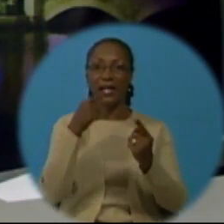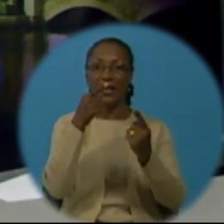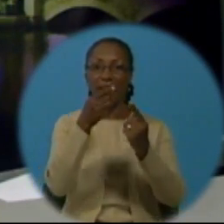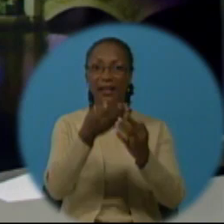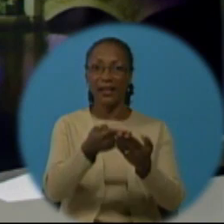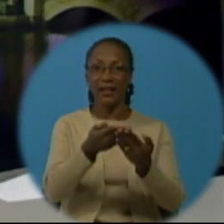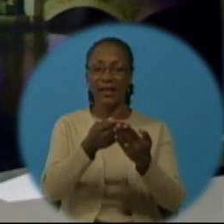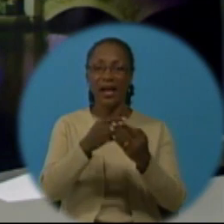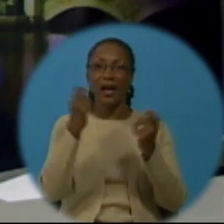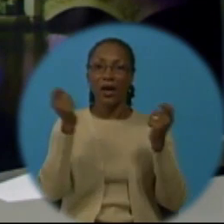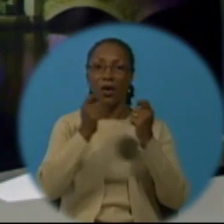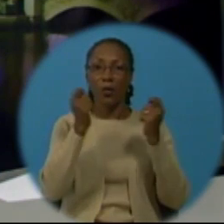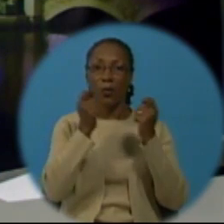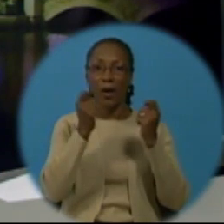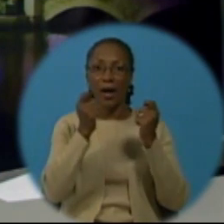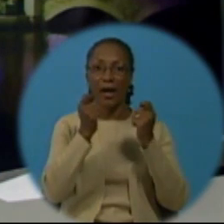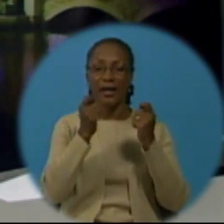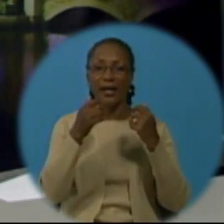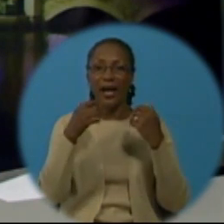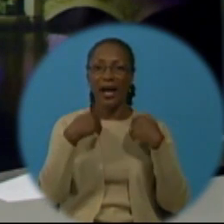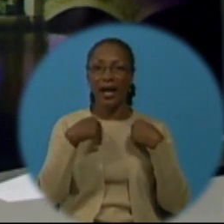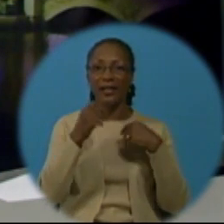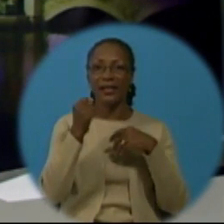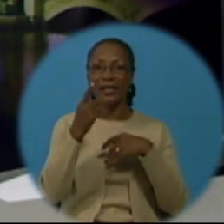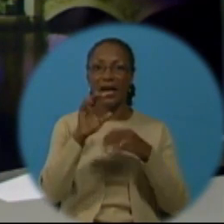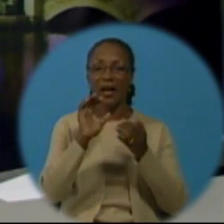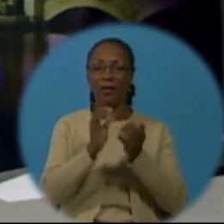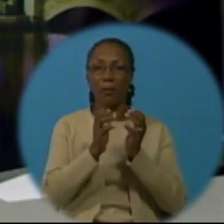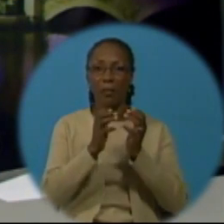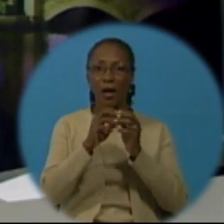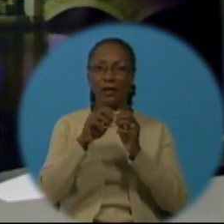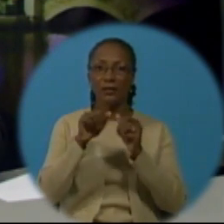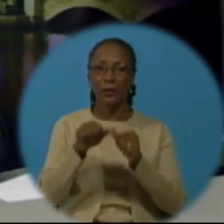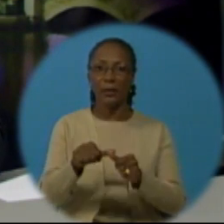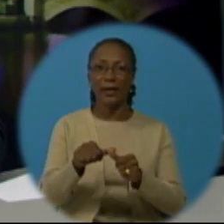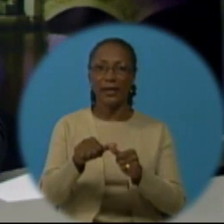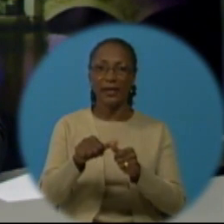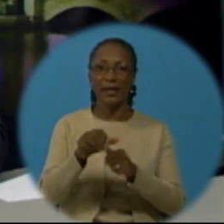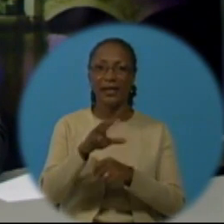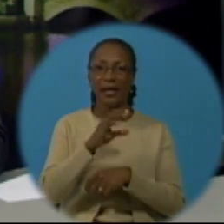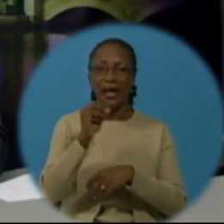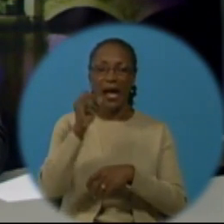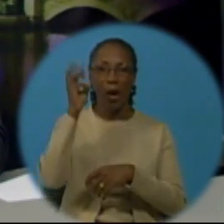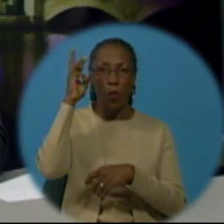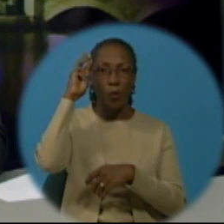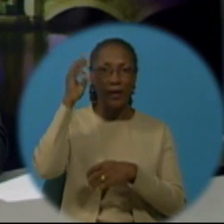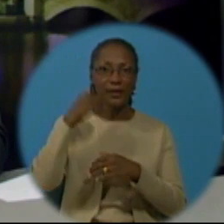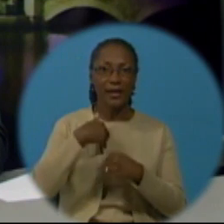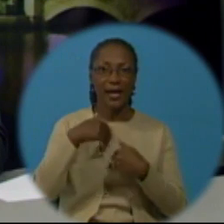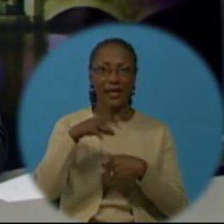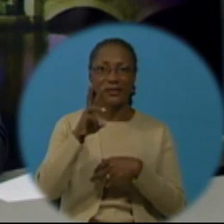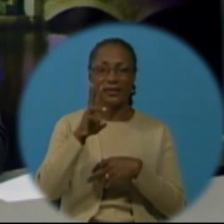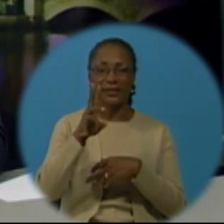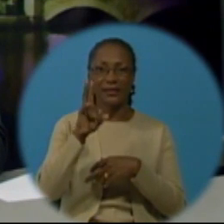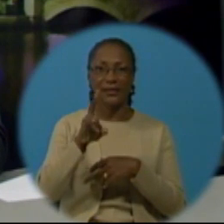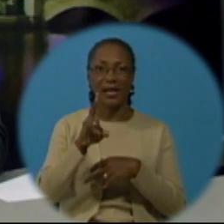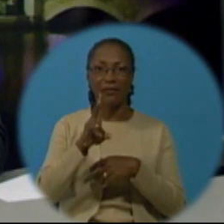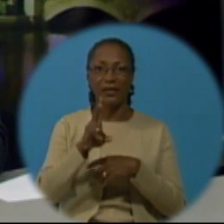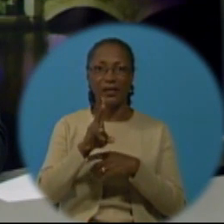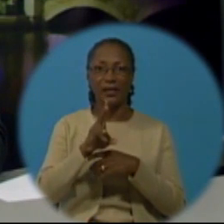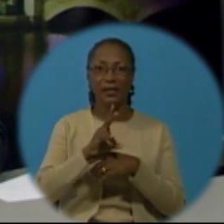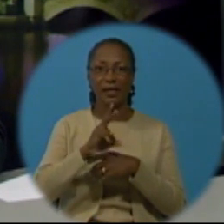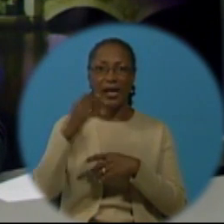and 11 balls remaining. Ryan Wiggins stopped score with 67 off 38 balls with six fours and four sixes. Captain